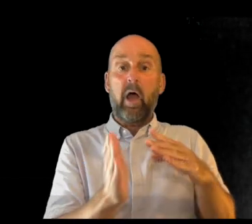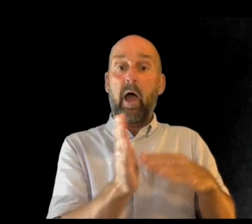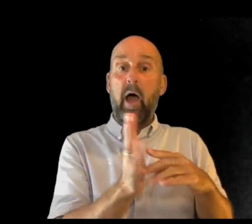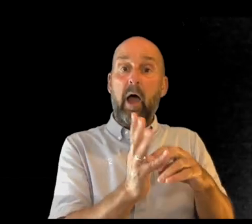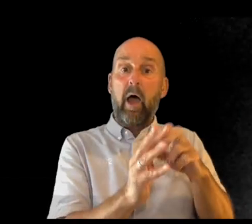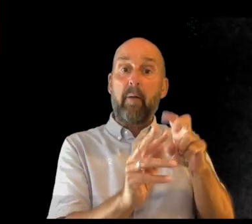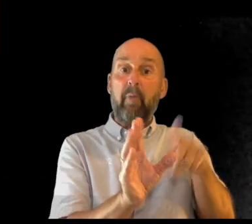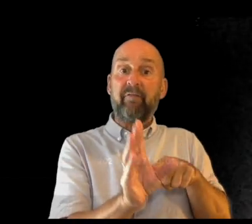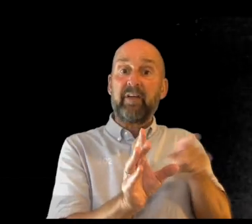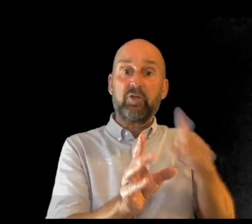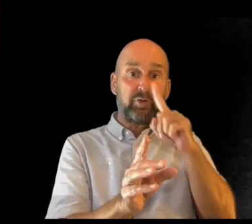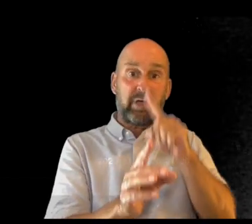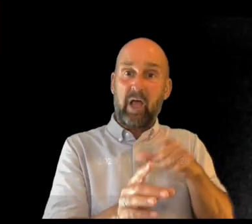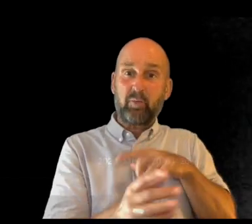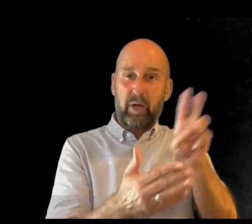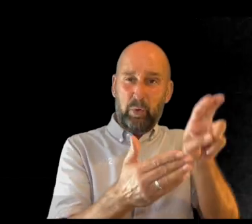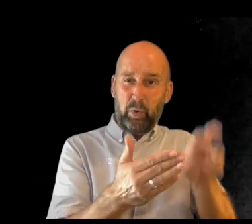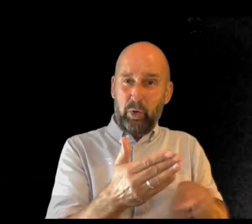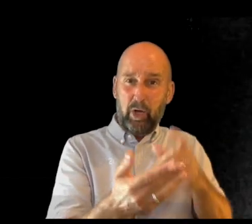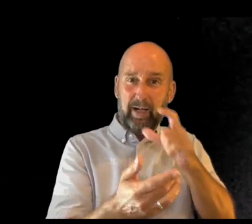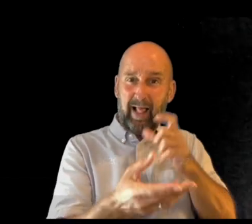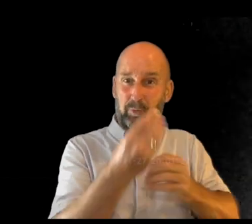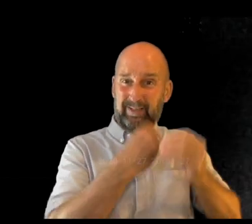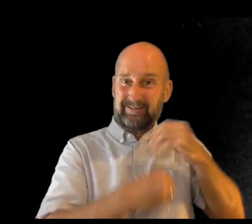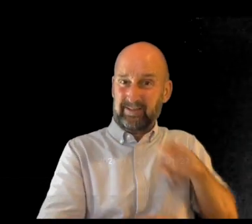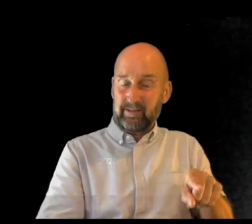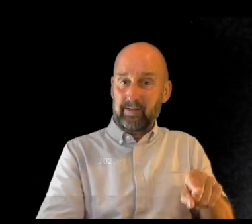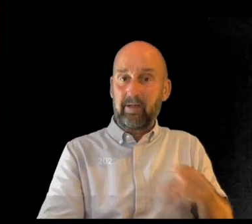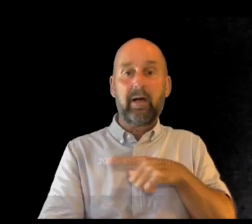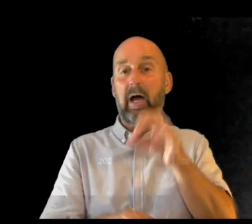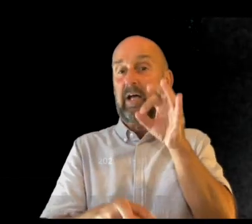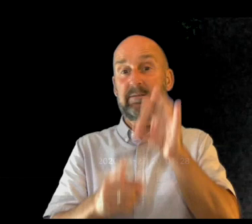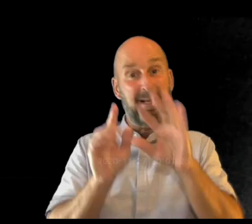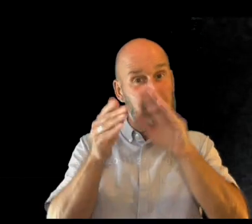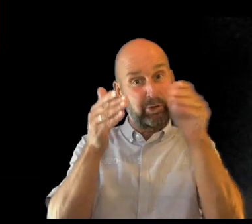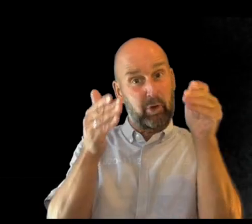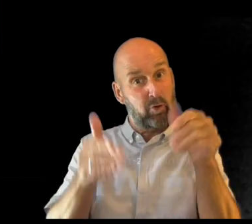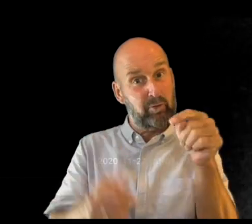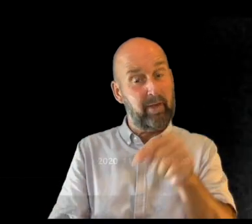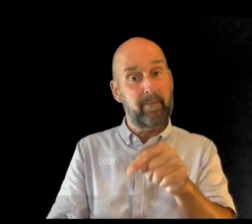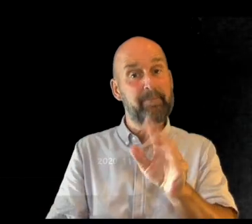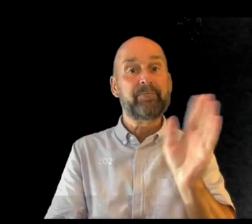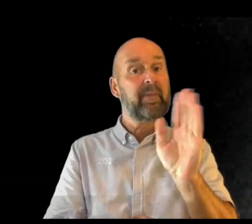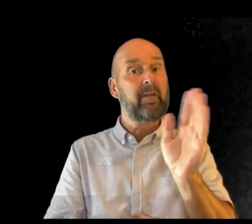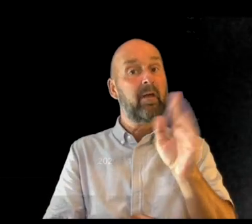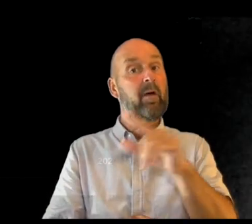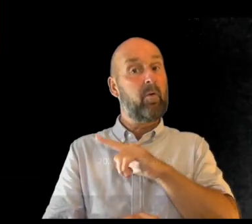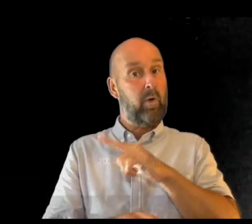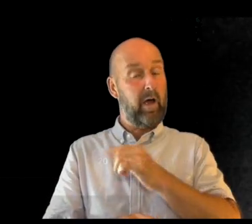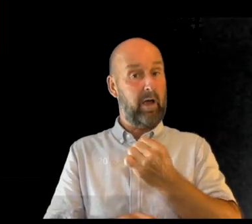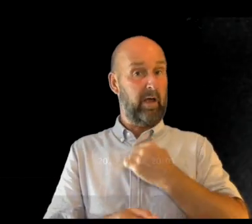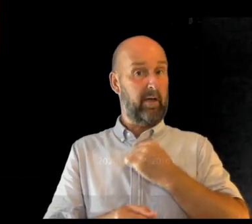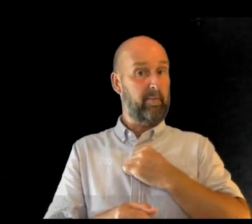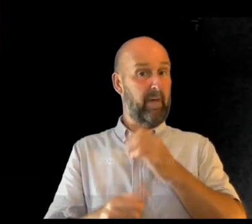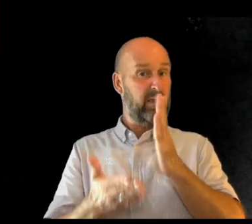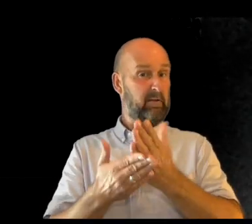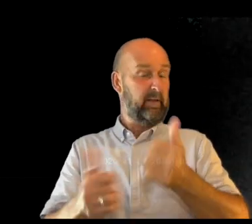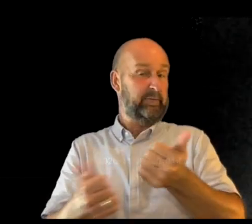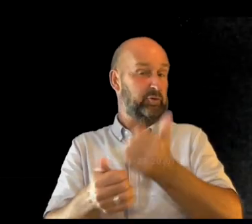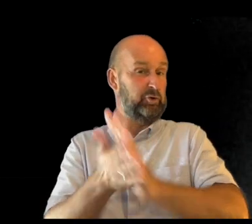She logs intense calorie intakes on her phone. A specialist should look at this. I'm on my husband's work healthcare, it's